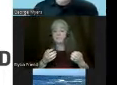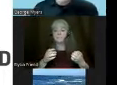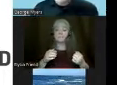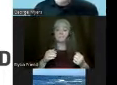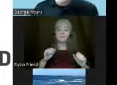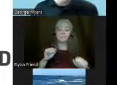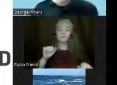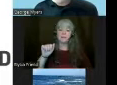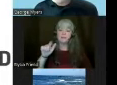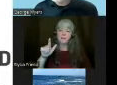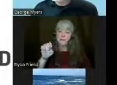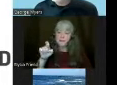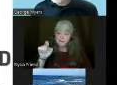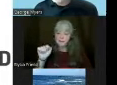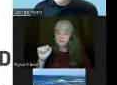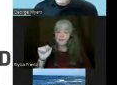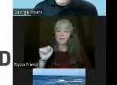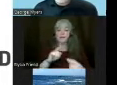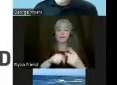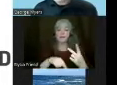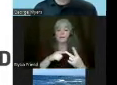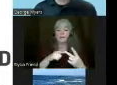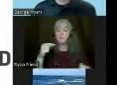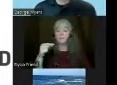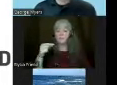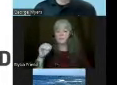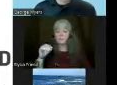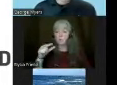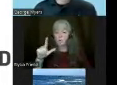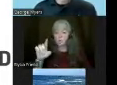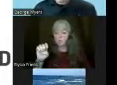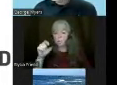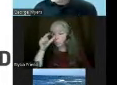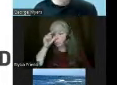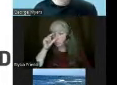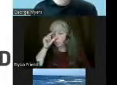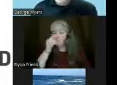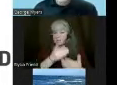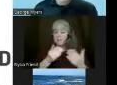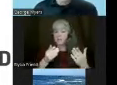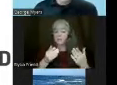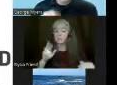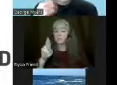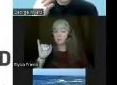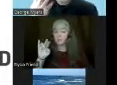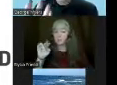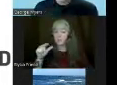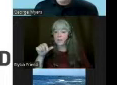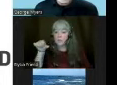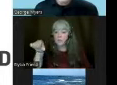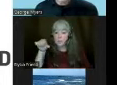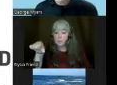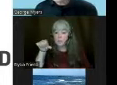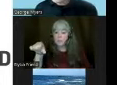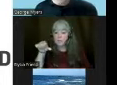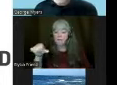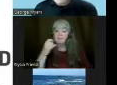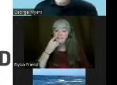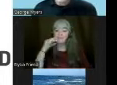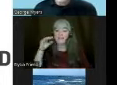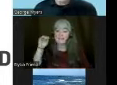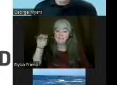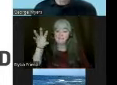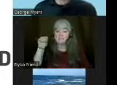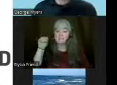or Google devices you might have in your home, Ring doorbells, lights that can